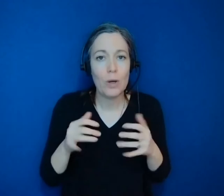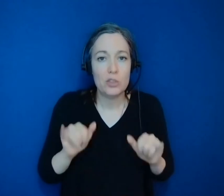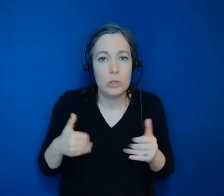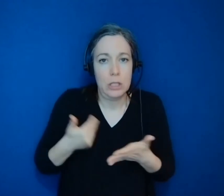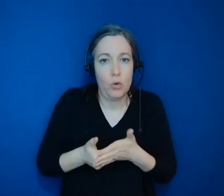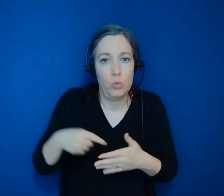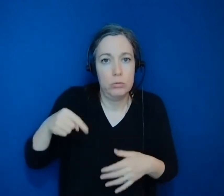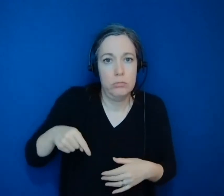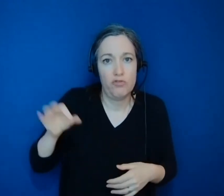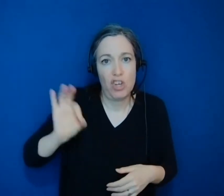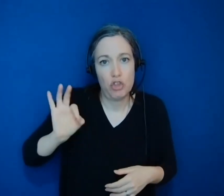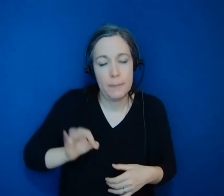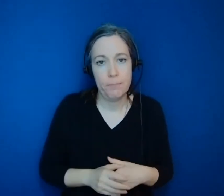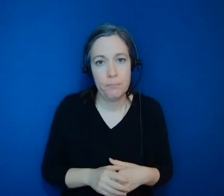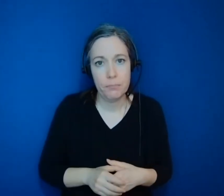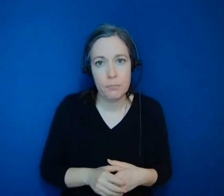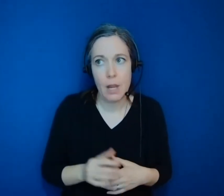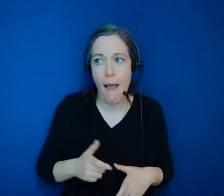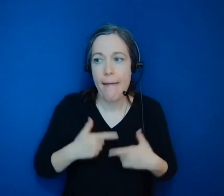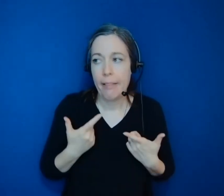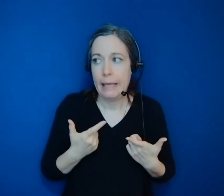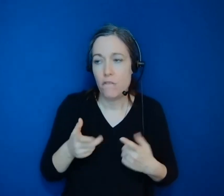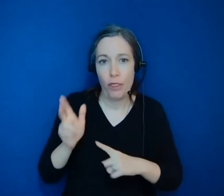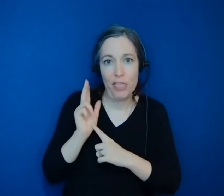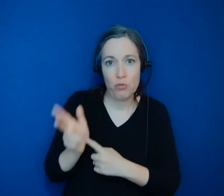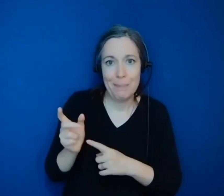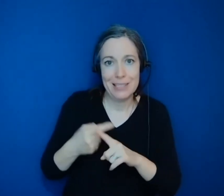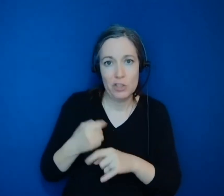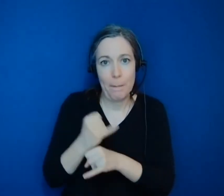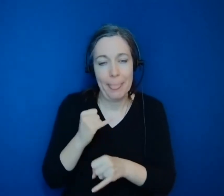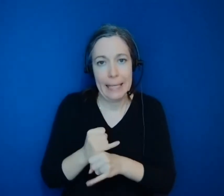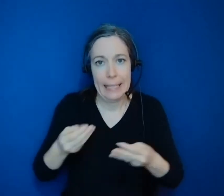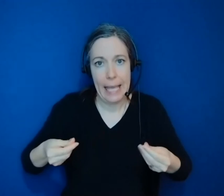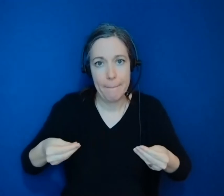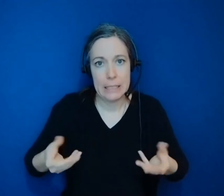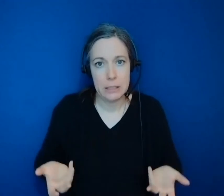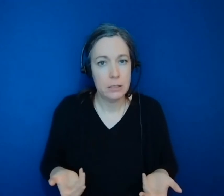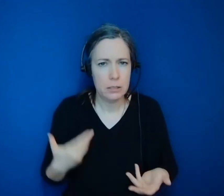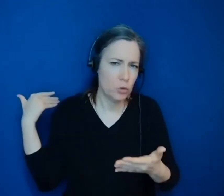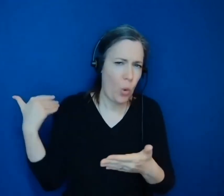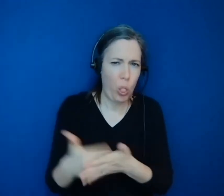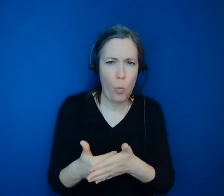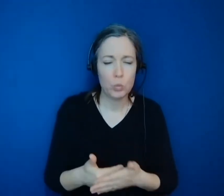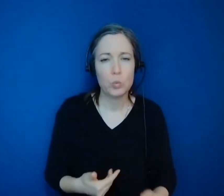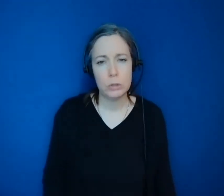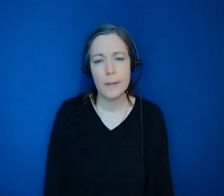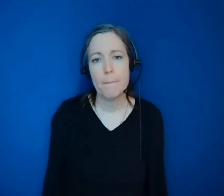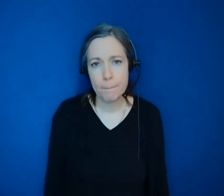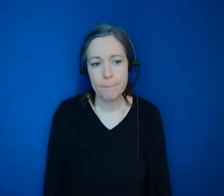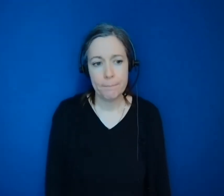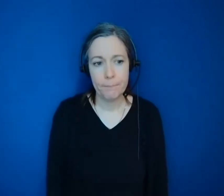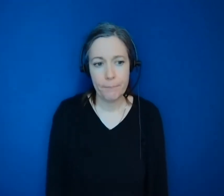I literally live only three minutes away from campus so it's really close. Um, I,